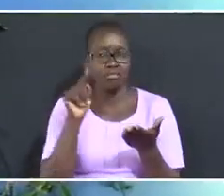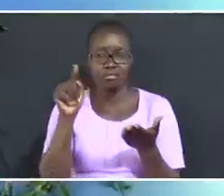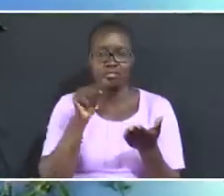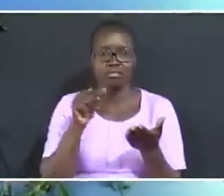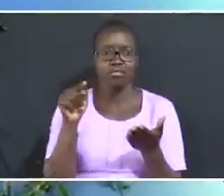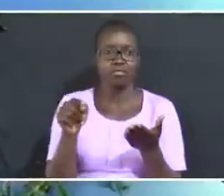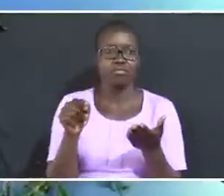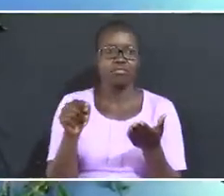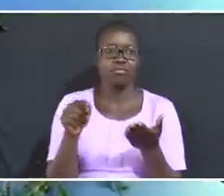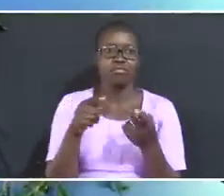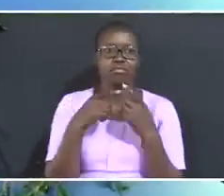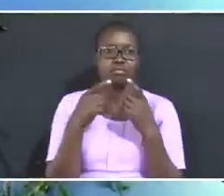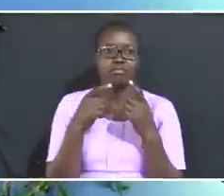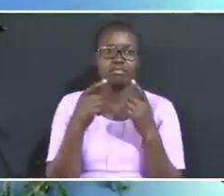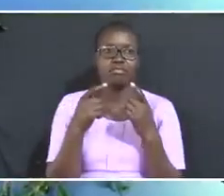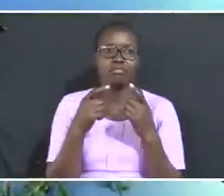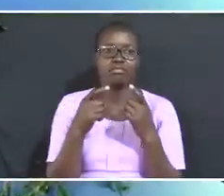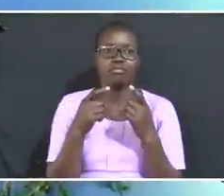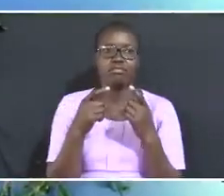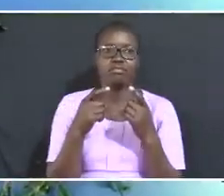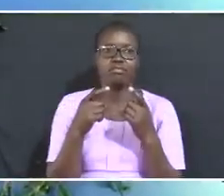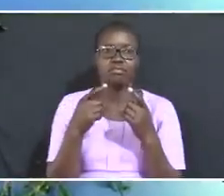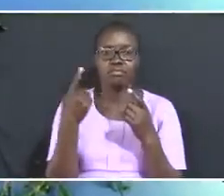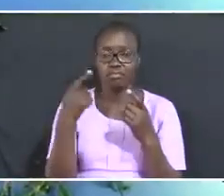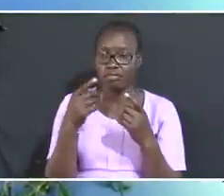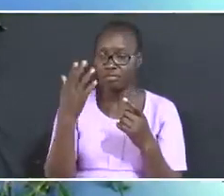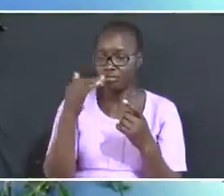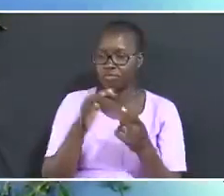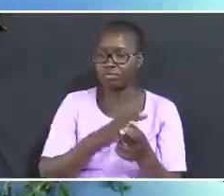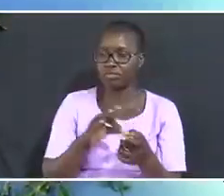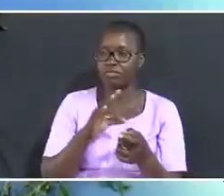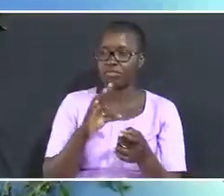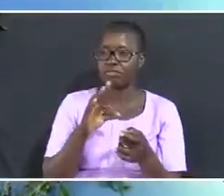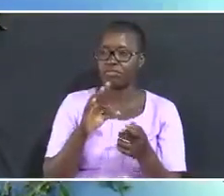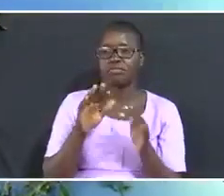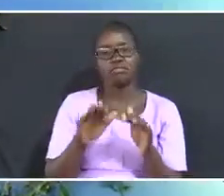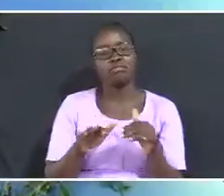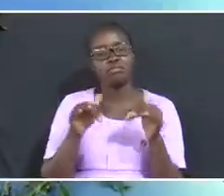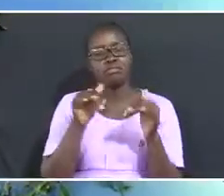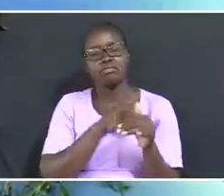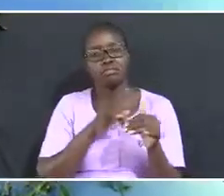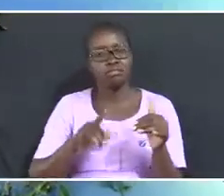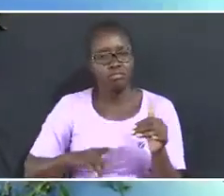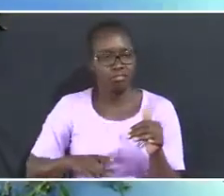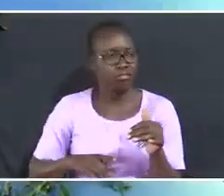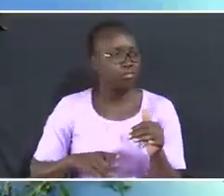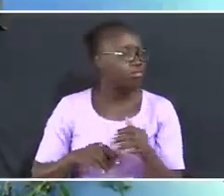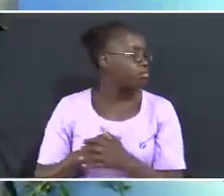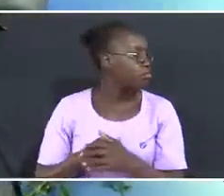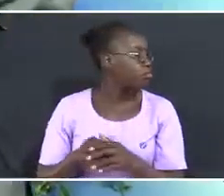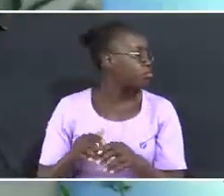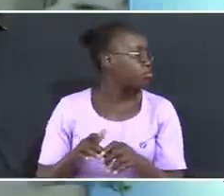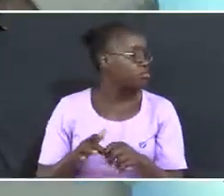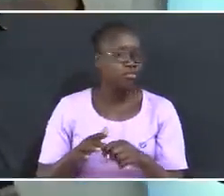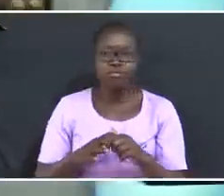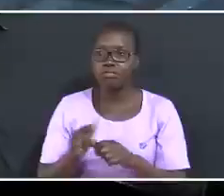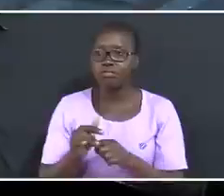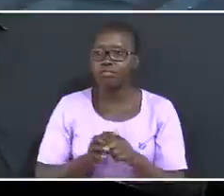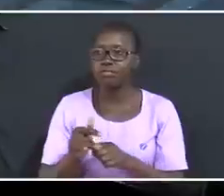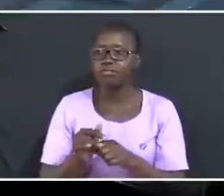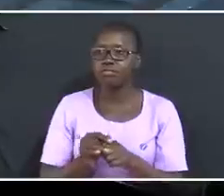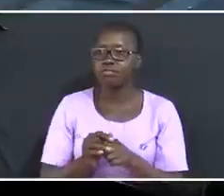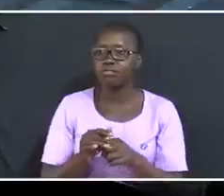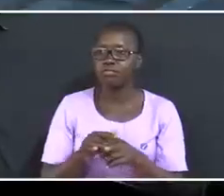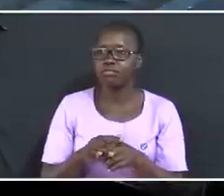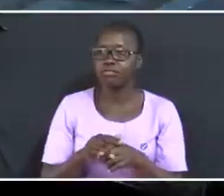Therefore, it says, for by the Spirit we eagerly wait for the hope. Which one is this? No.